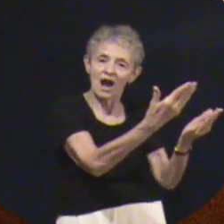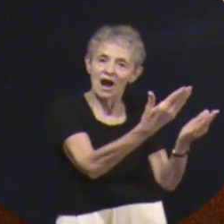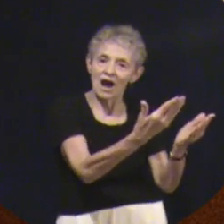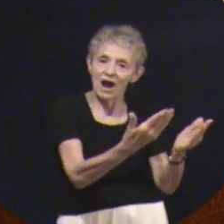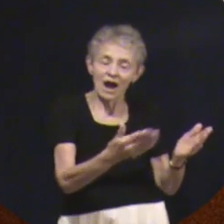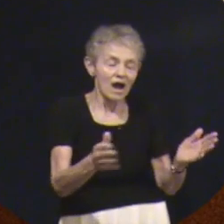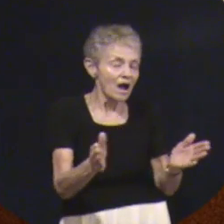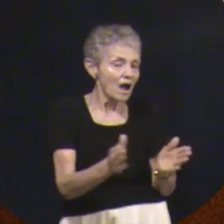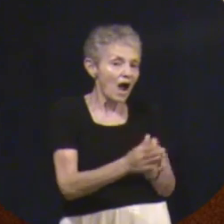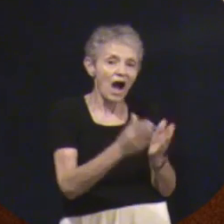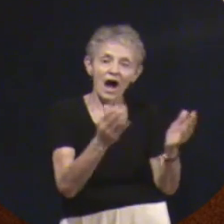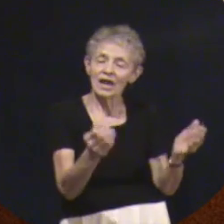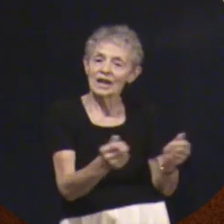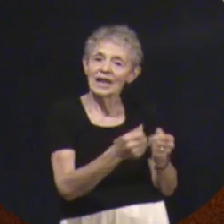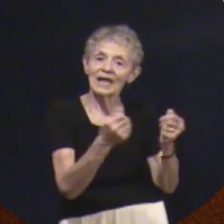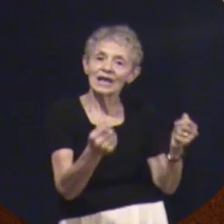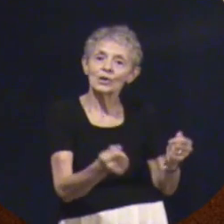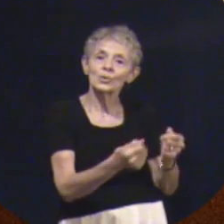alleluia,